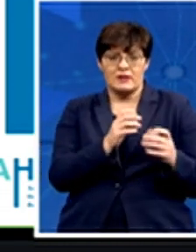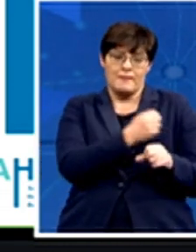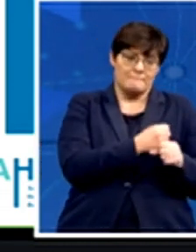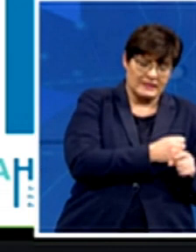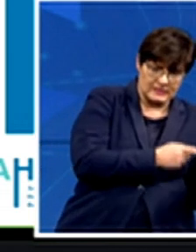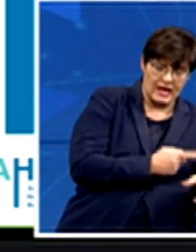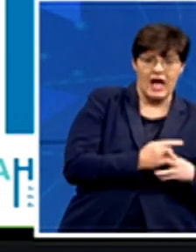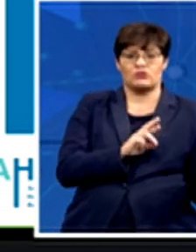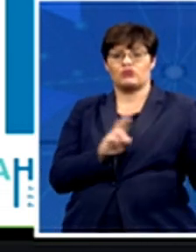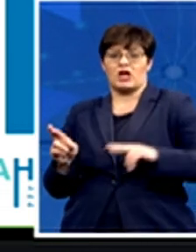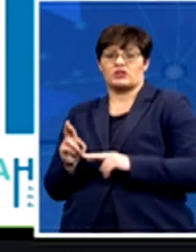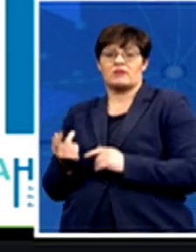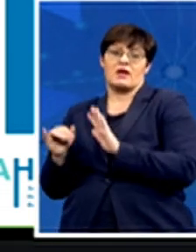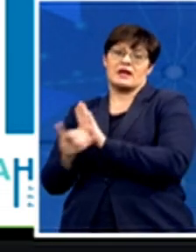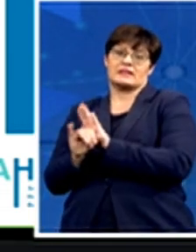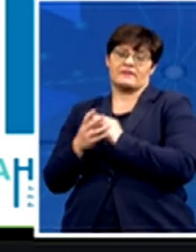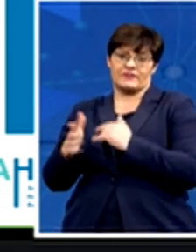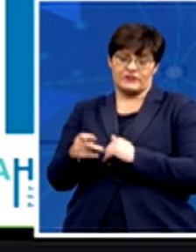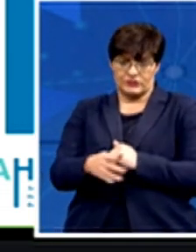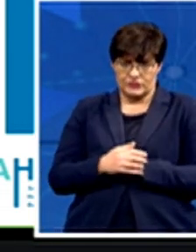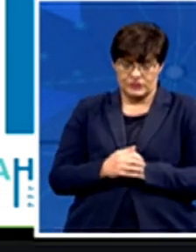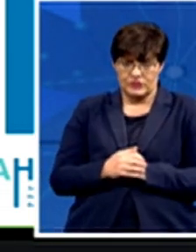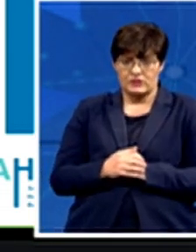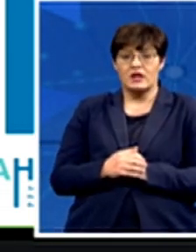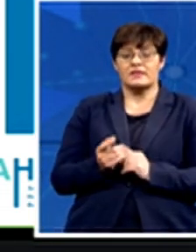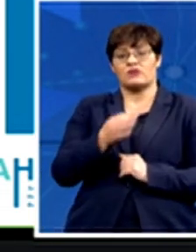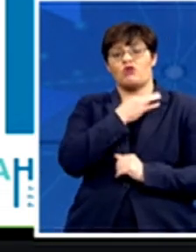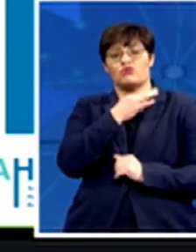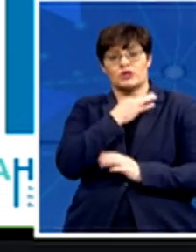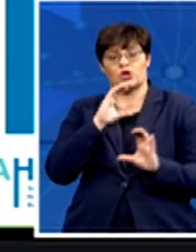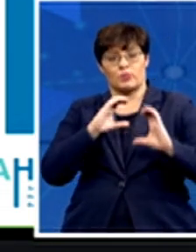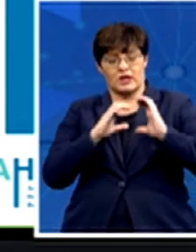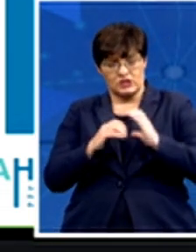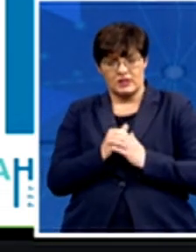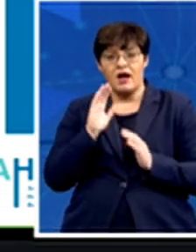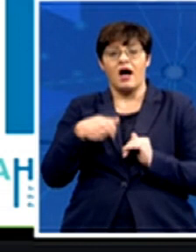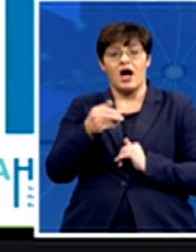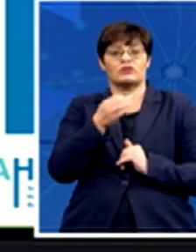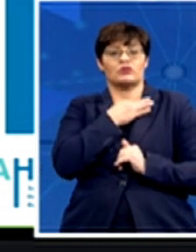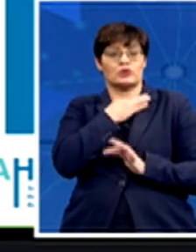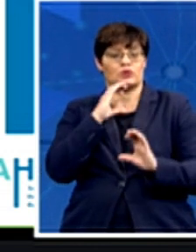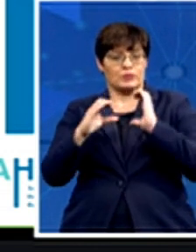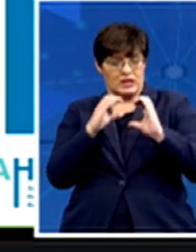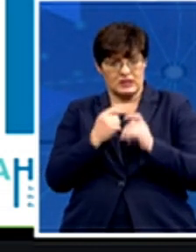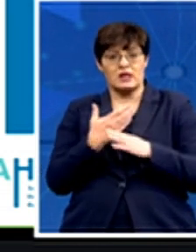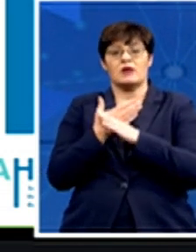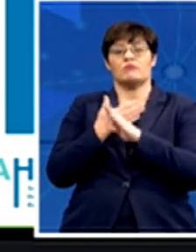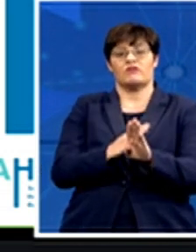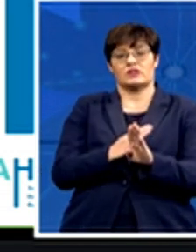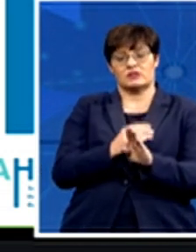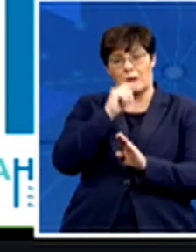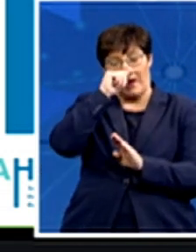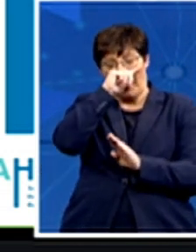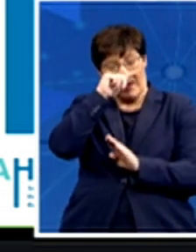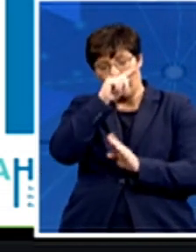identified. Then we do risk communications, and then after risk communications, then prevention of adverse drug reactions, and then it